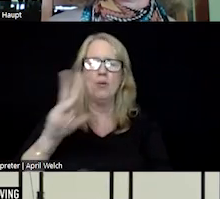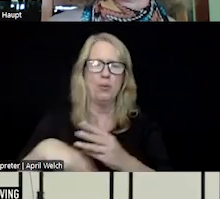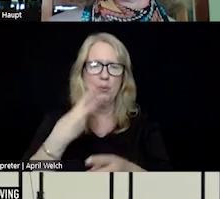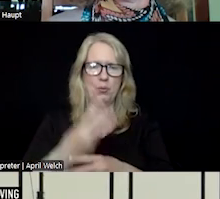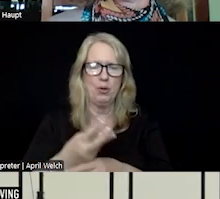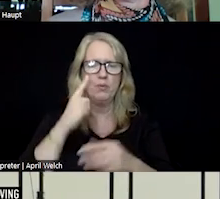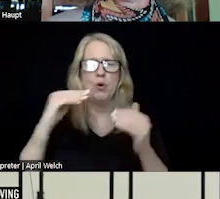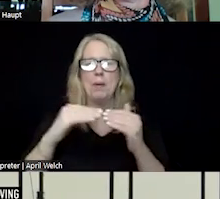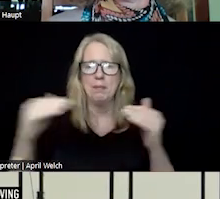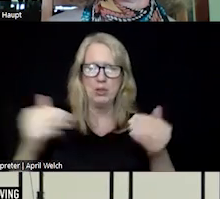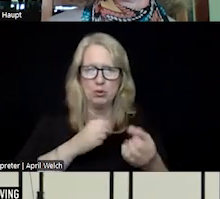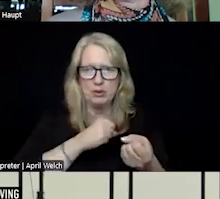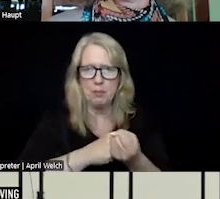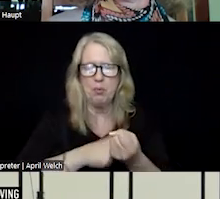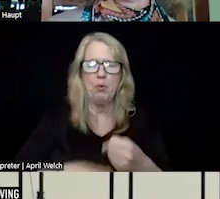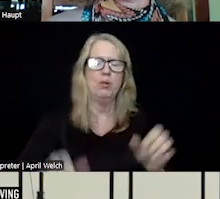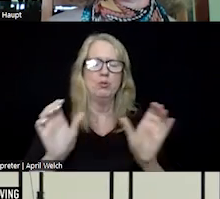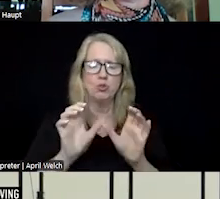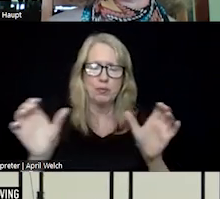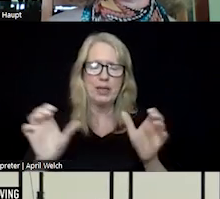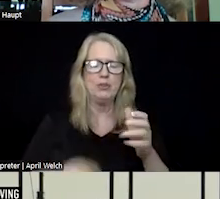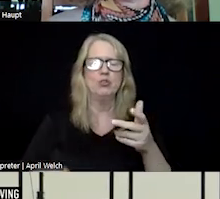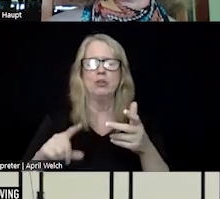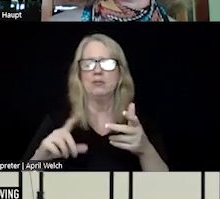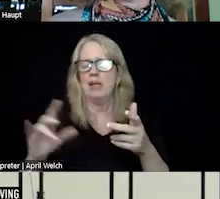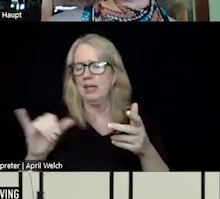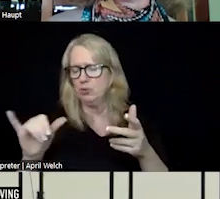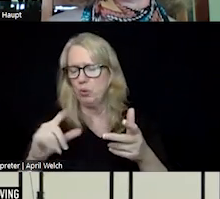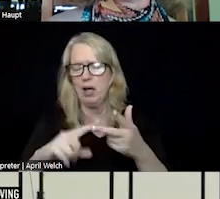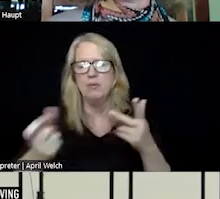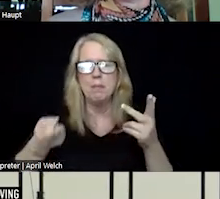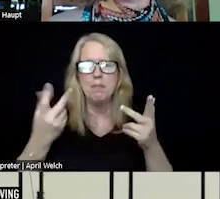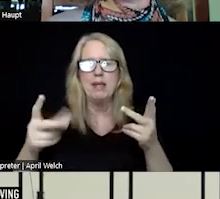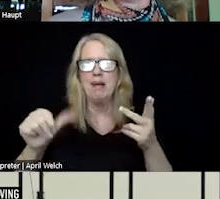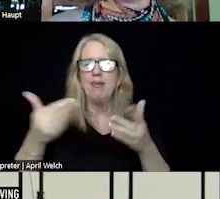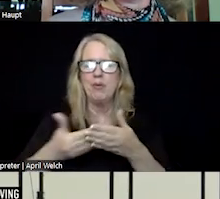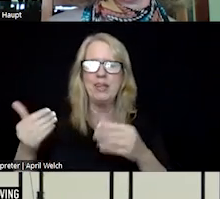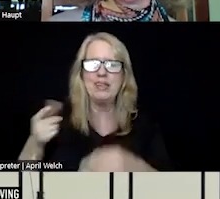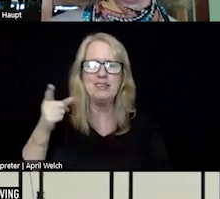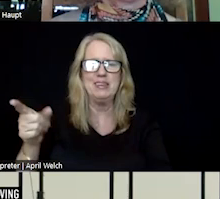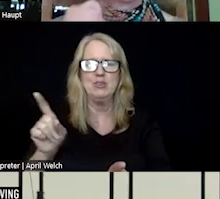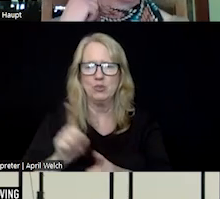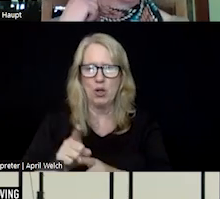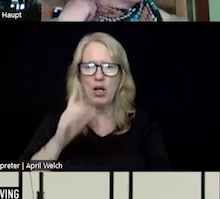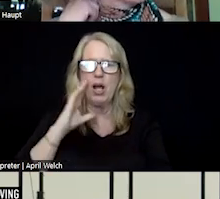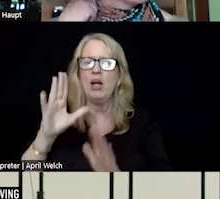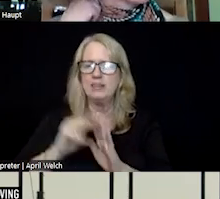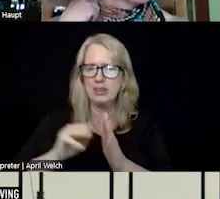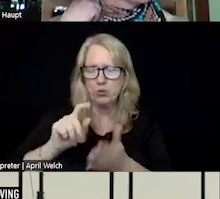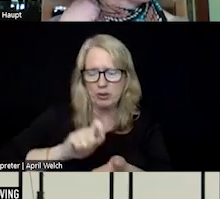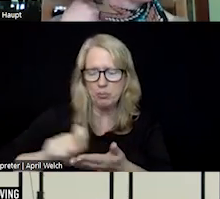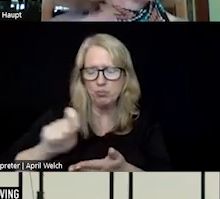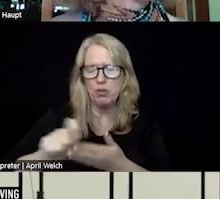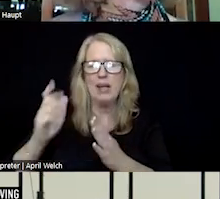peer support, certification, as well as many other things. He's also a curriculum writer and